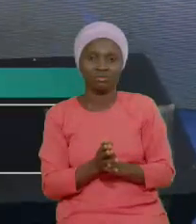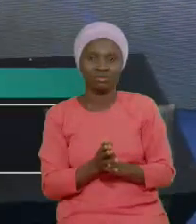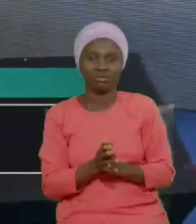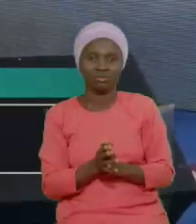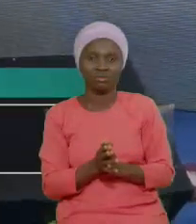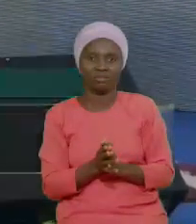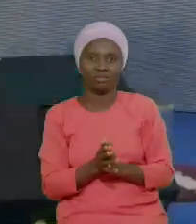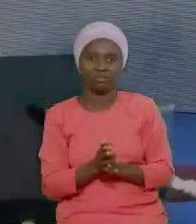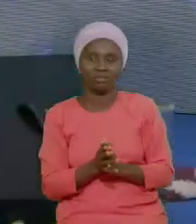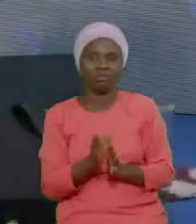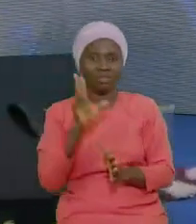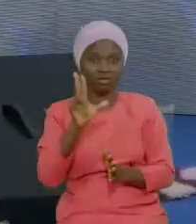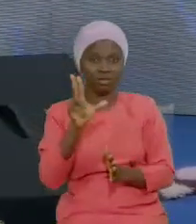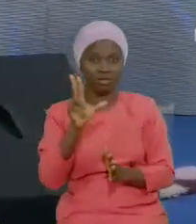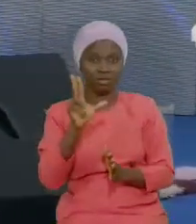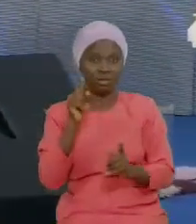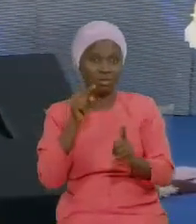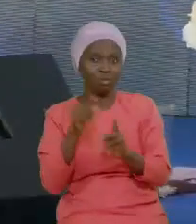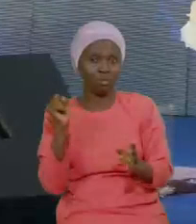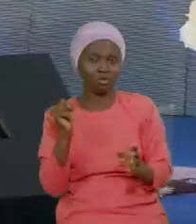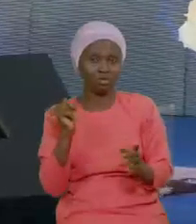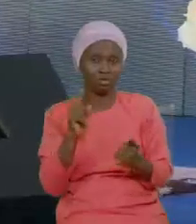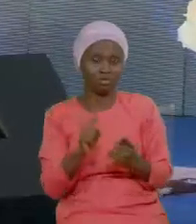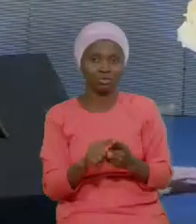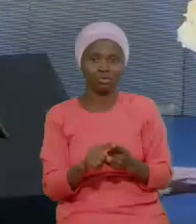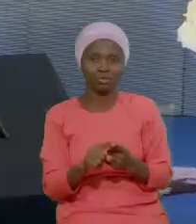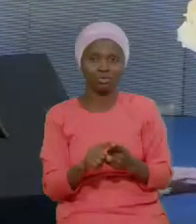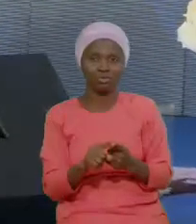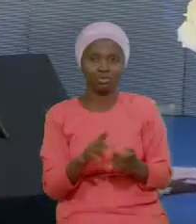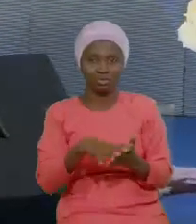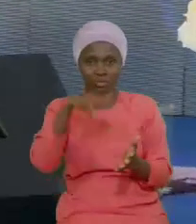There are three things we're looking at before we pray.